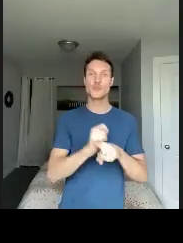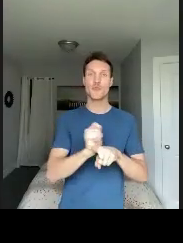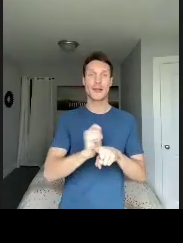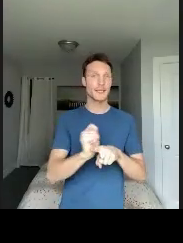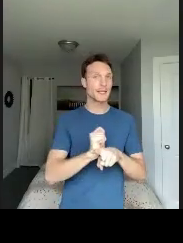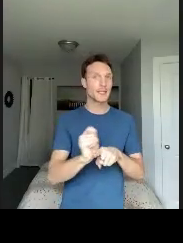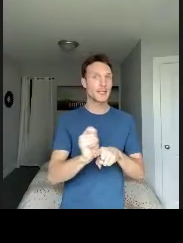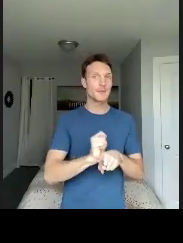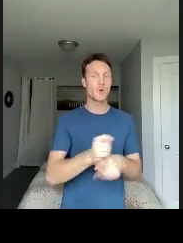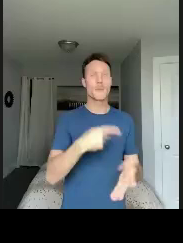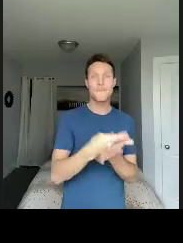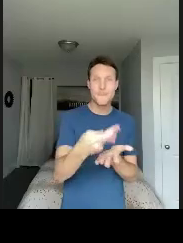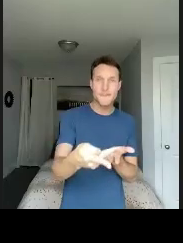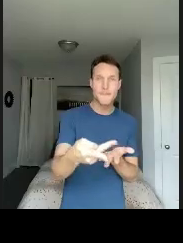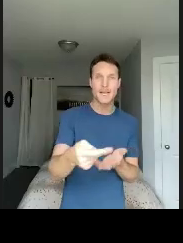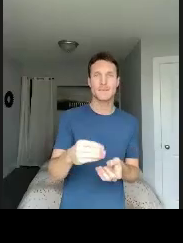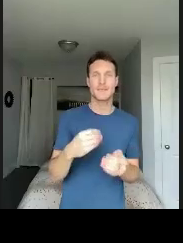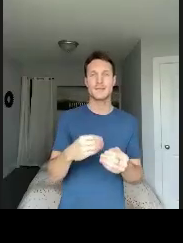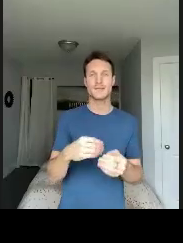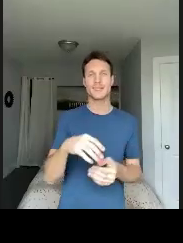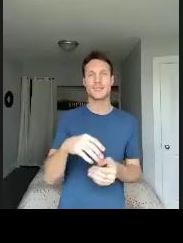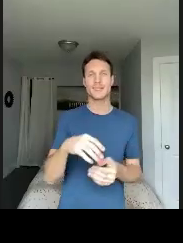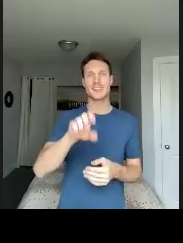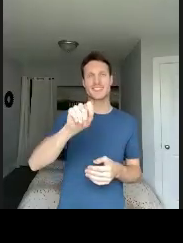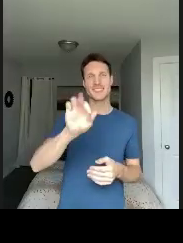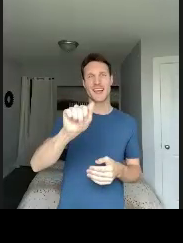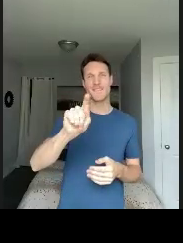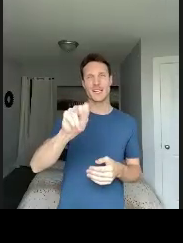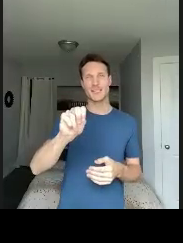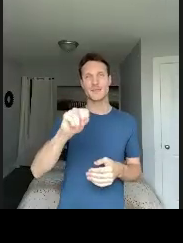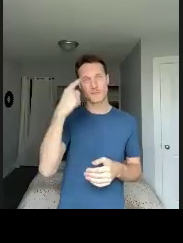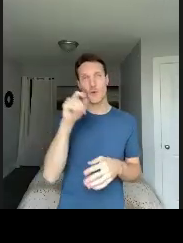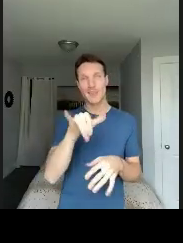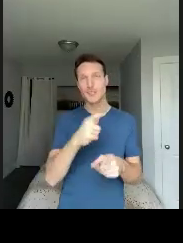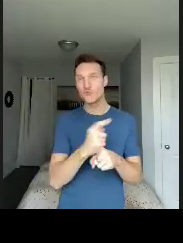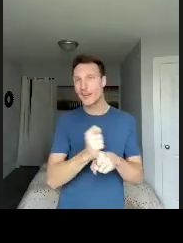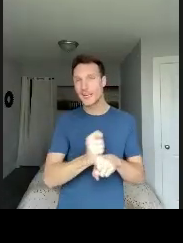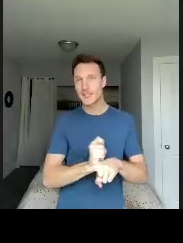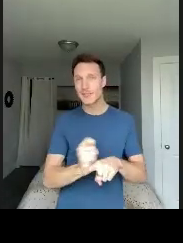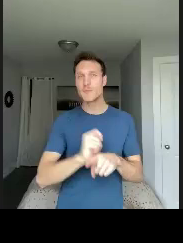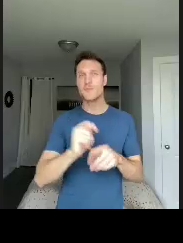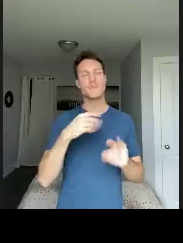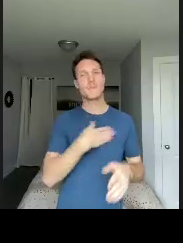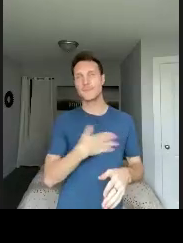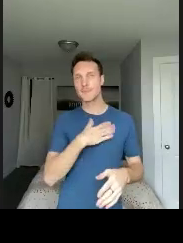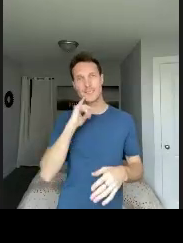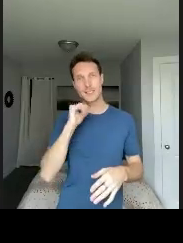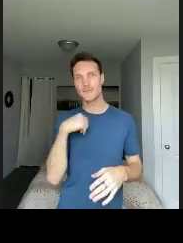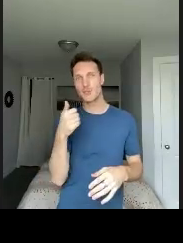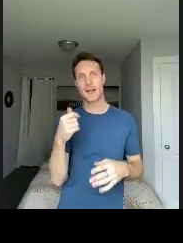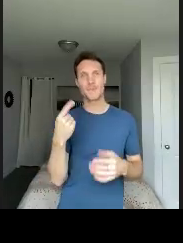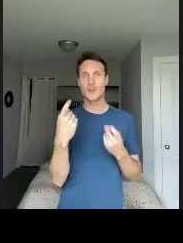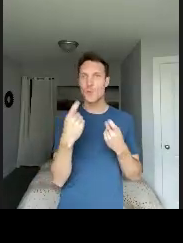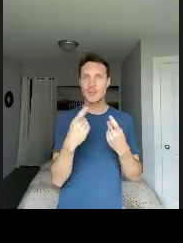training. If you want more information about that, please reach out to Mitzi or myself and we can provide you that information.